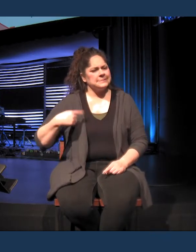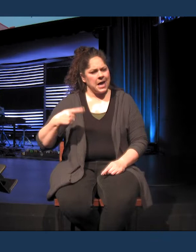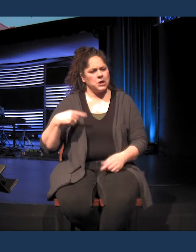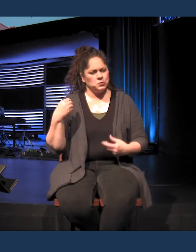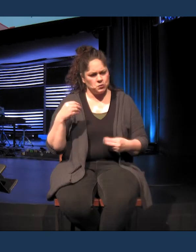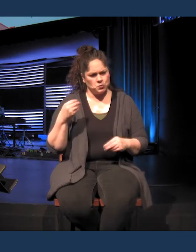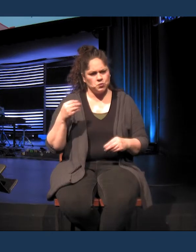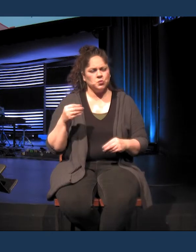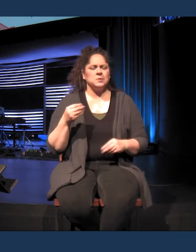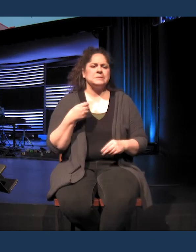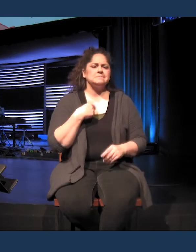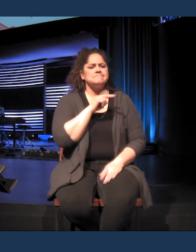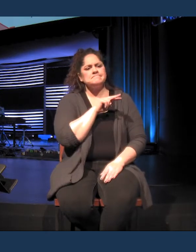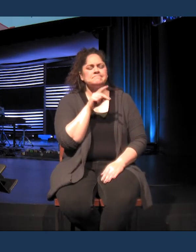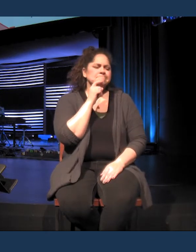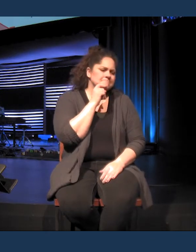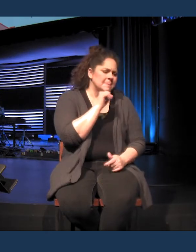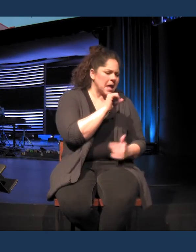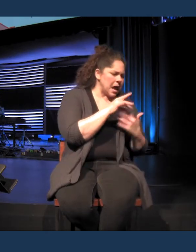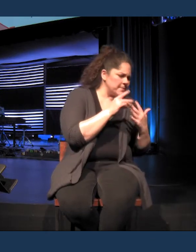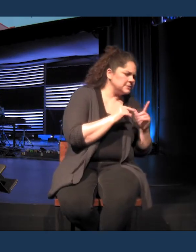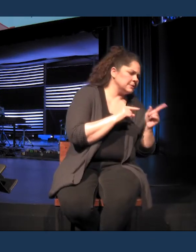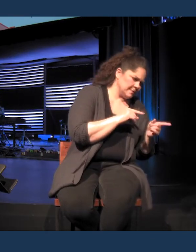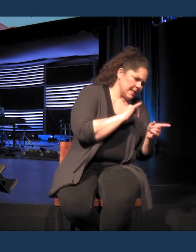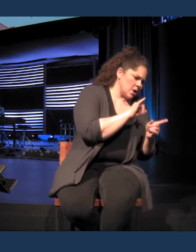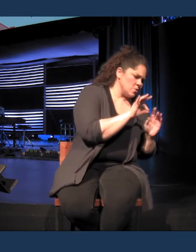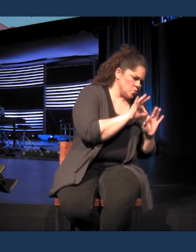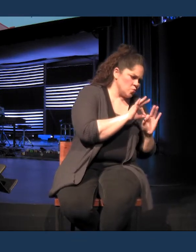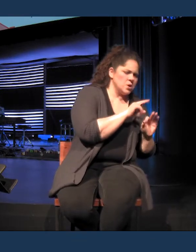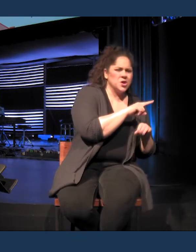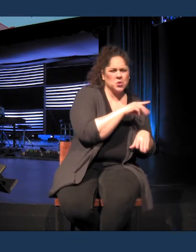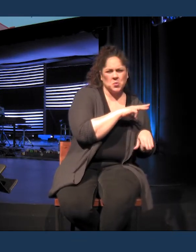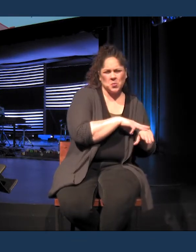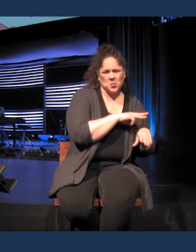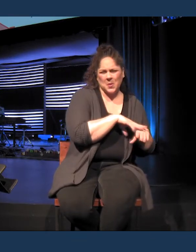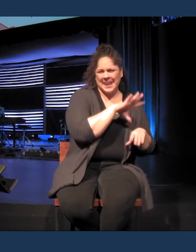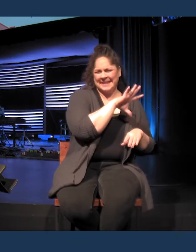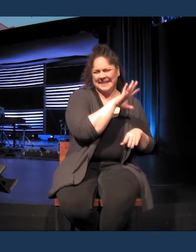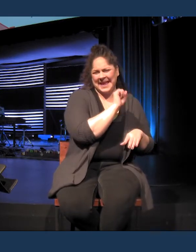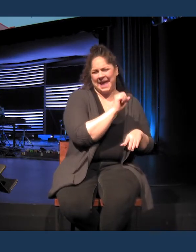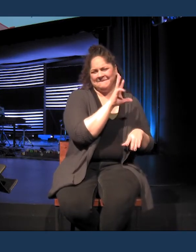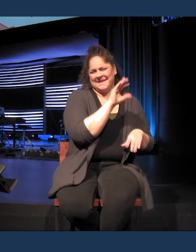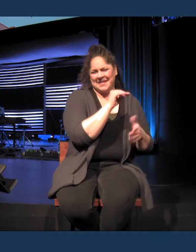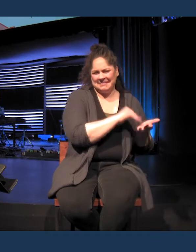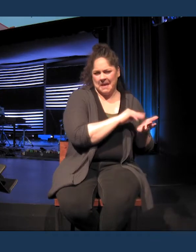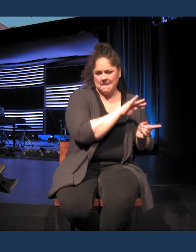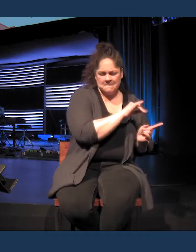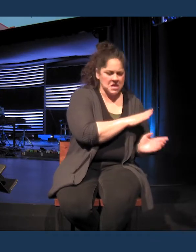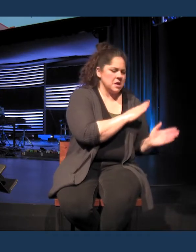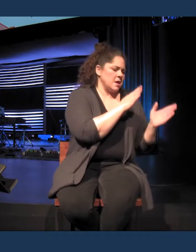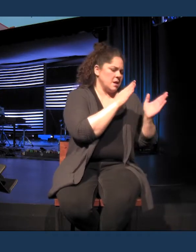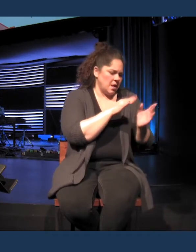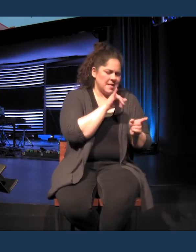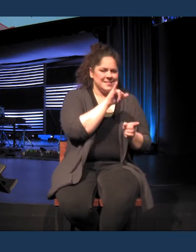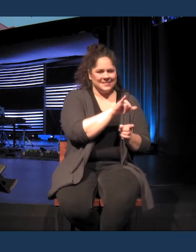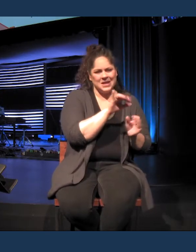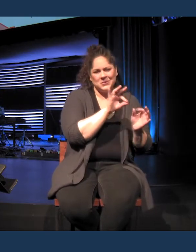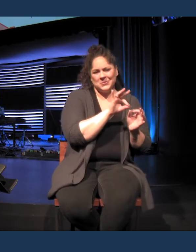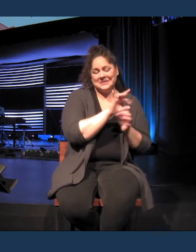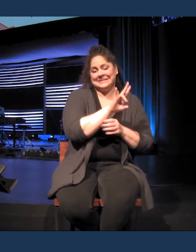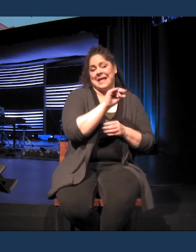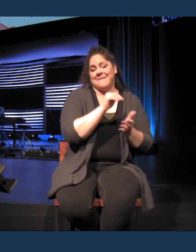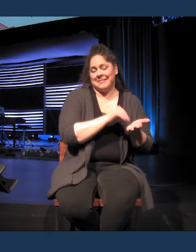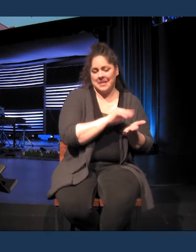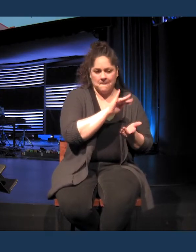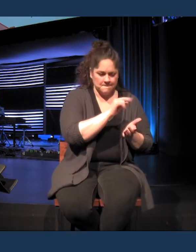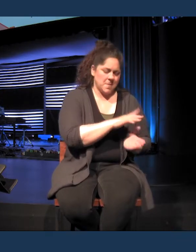there was a few options. They said, you can get this set for, the warranty was like 50,000 miles, or you can do, you know, this set for